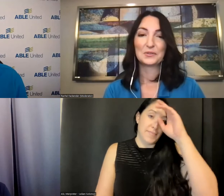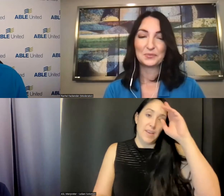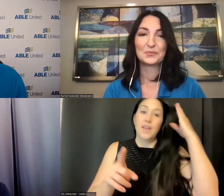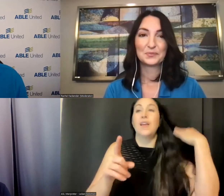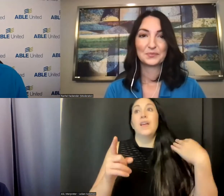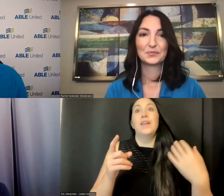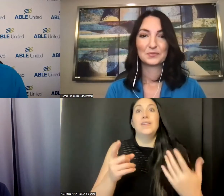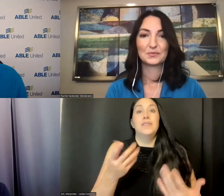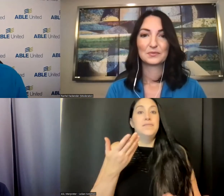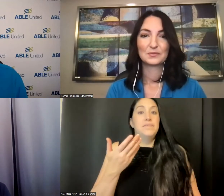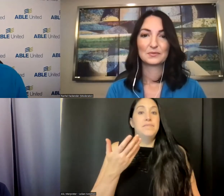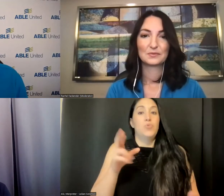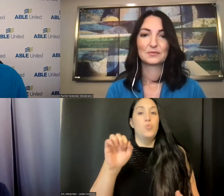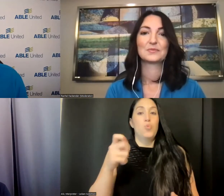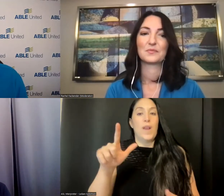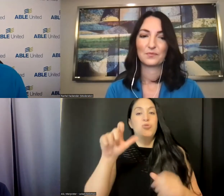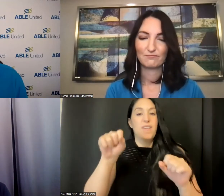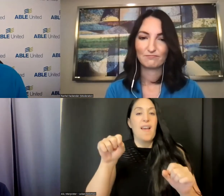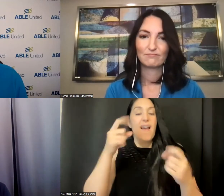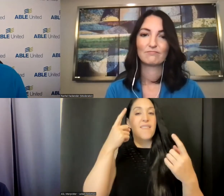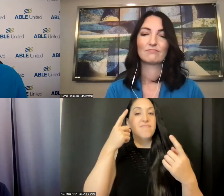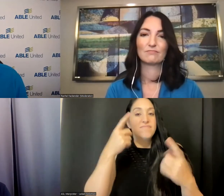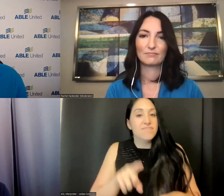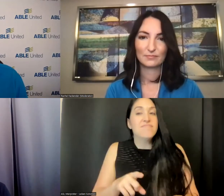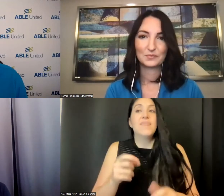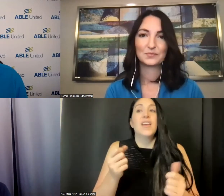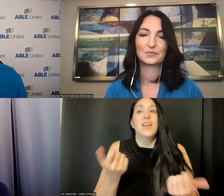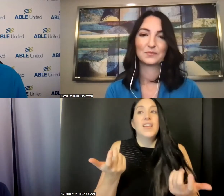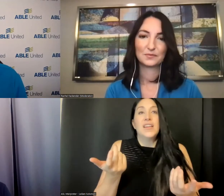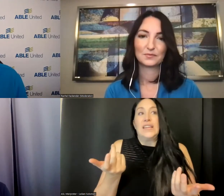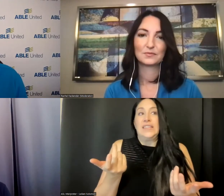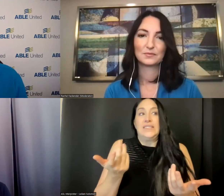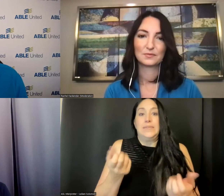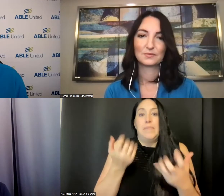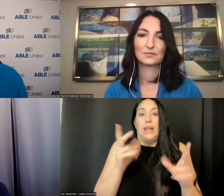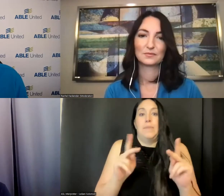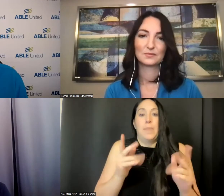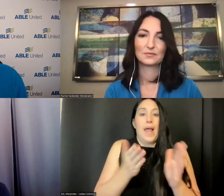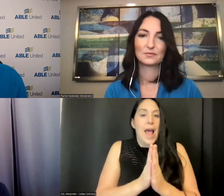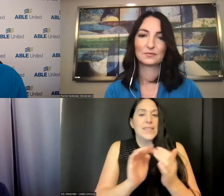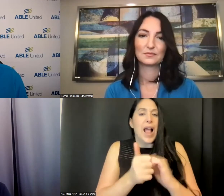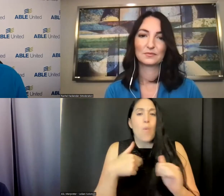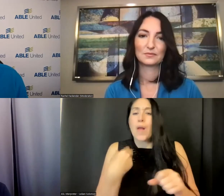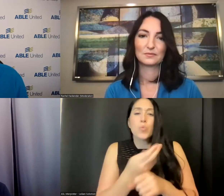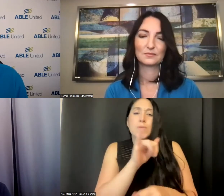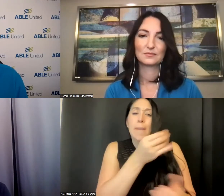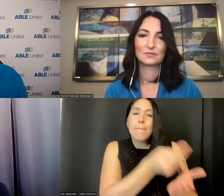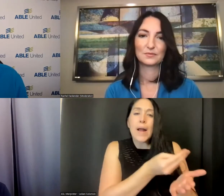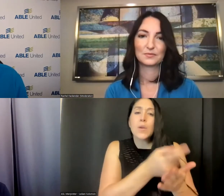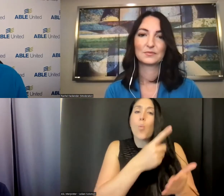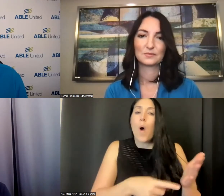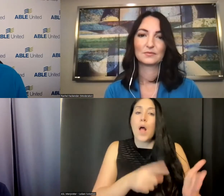is, what are qualified disability expenses? How can I use the funds in the ABLE account? And so the Treasury kind of